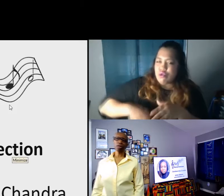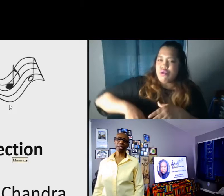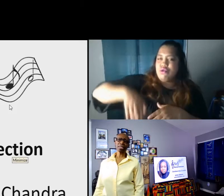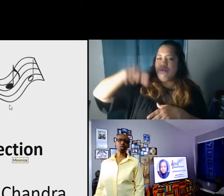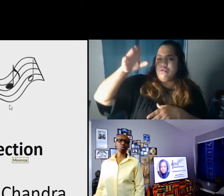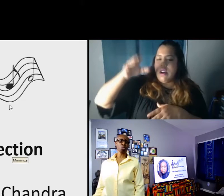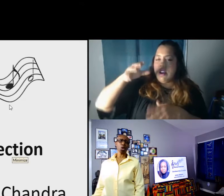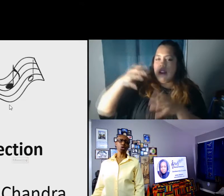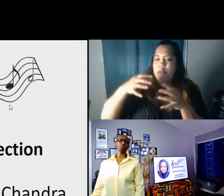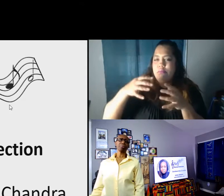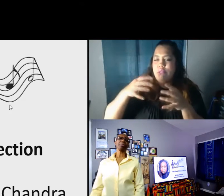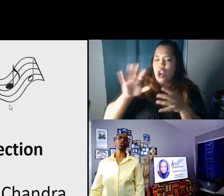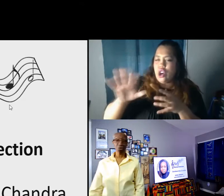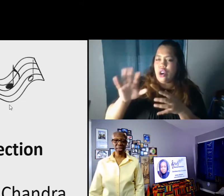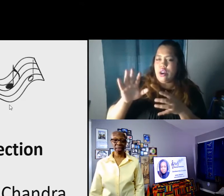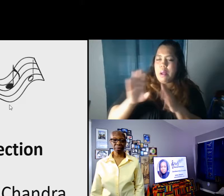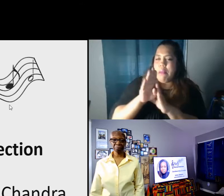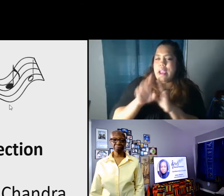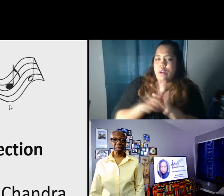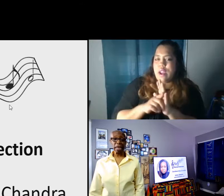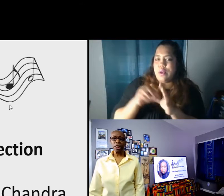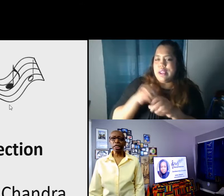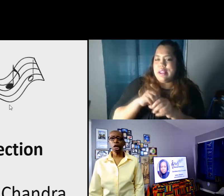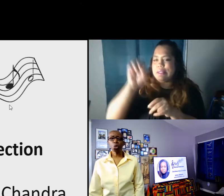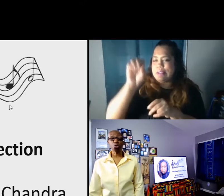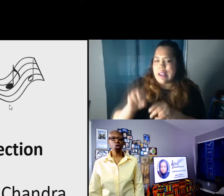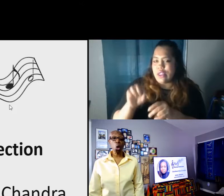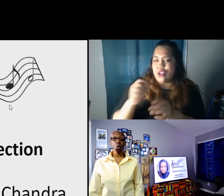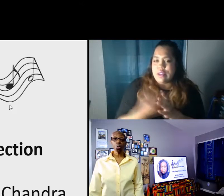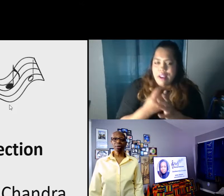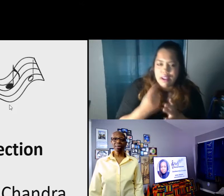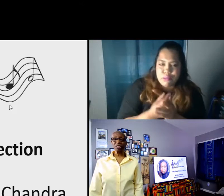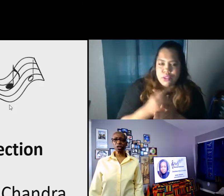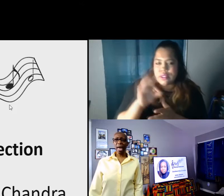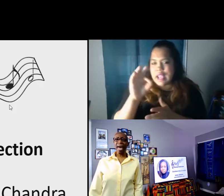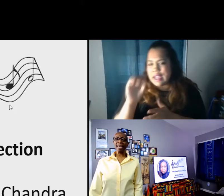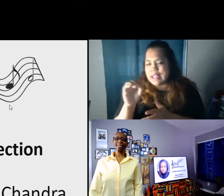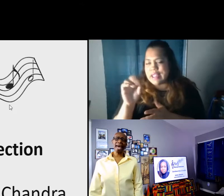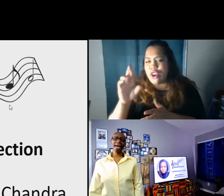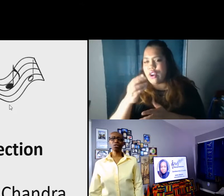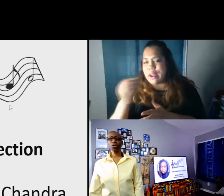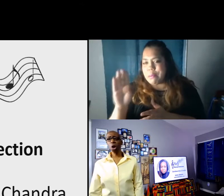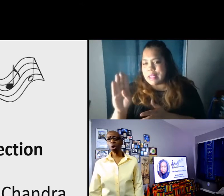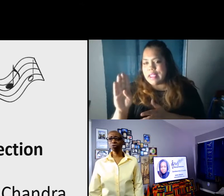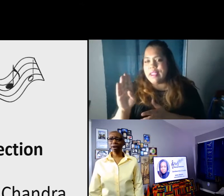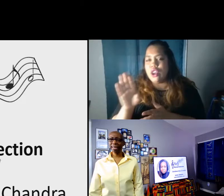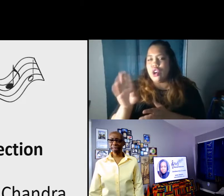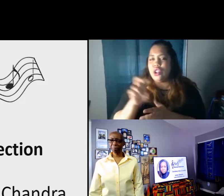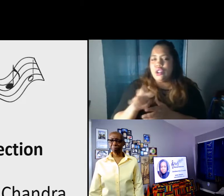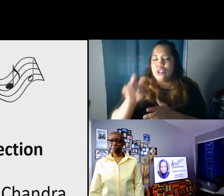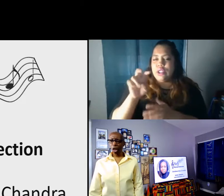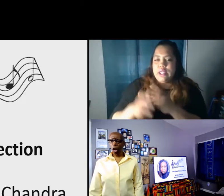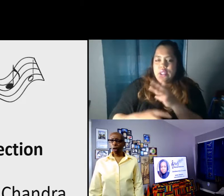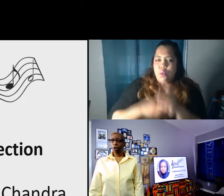her journeys through world music, neo soul, jazz, and